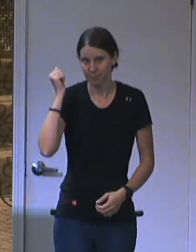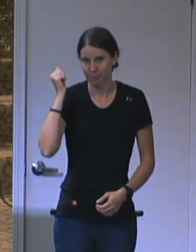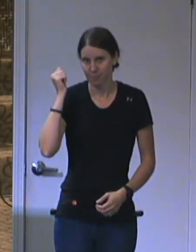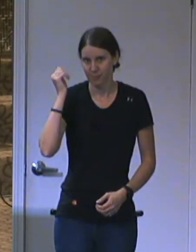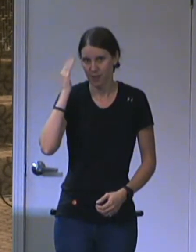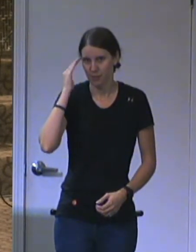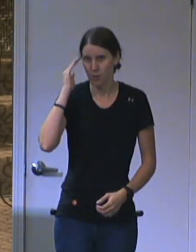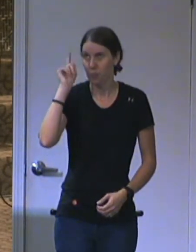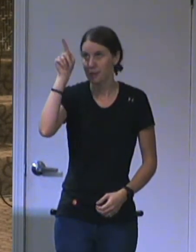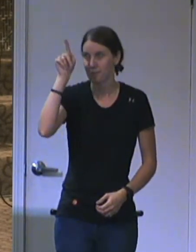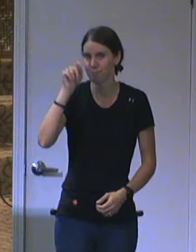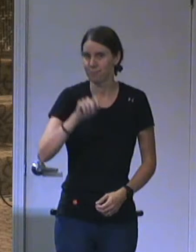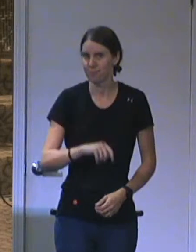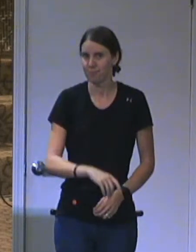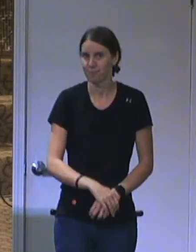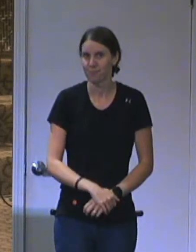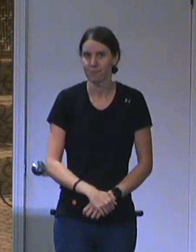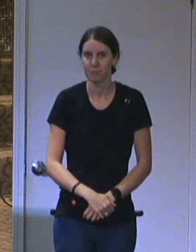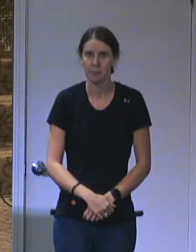I know Him.